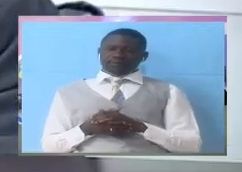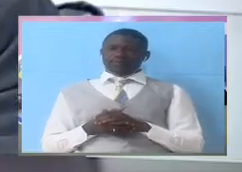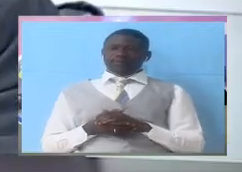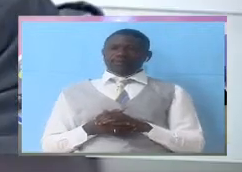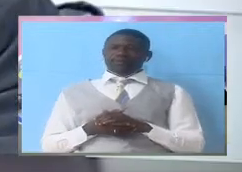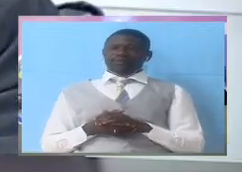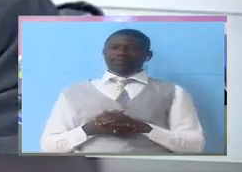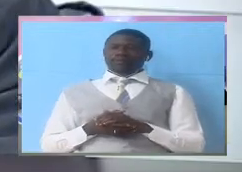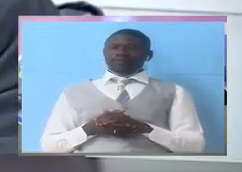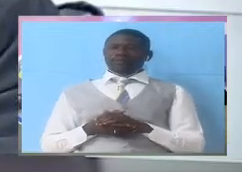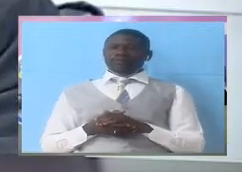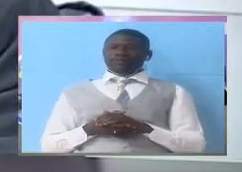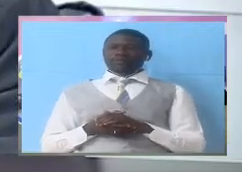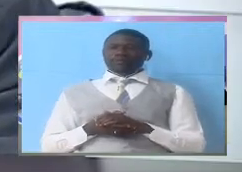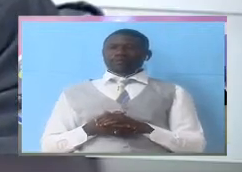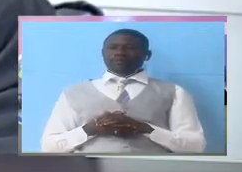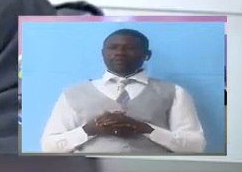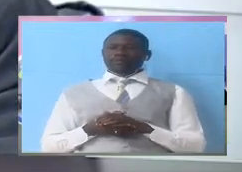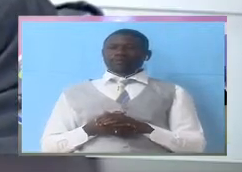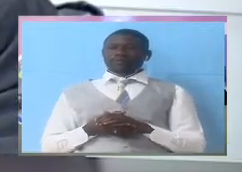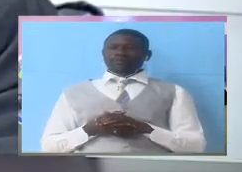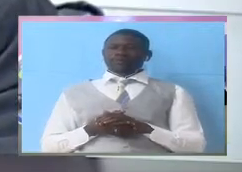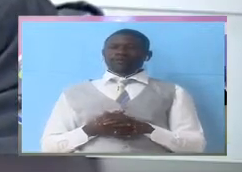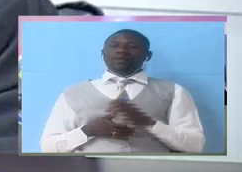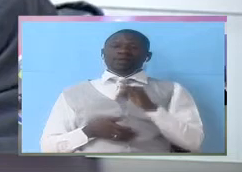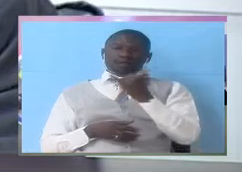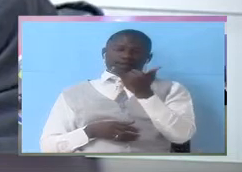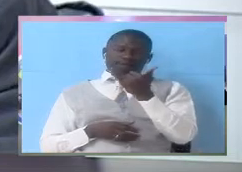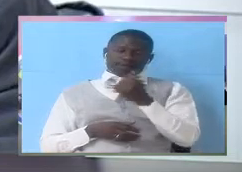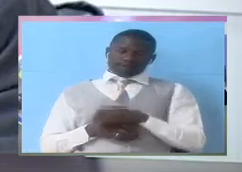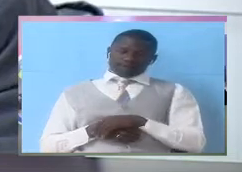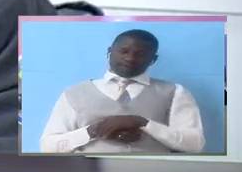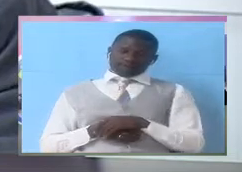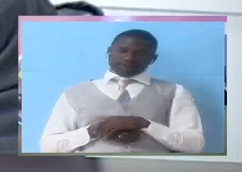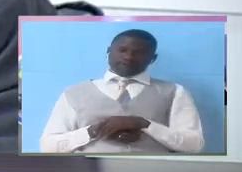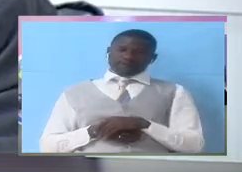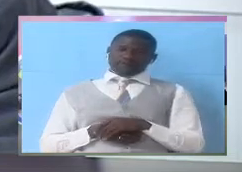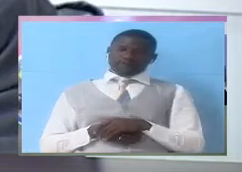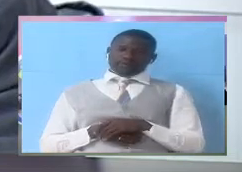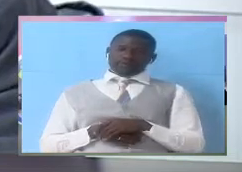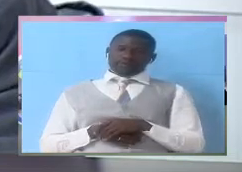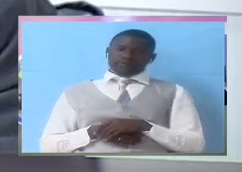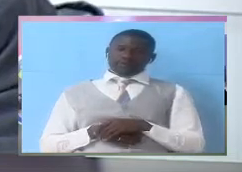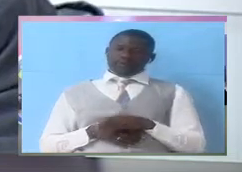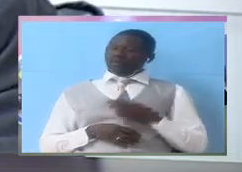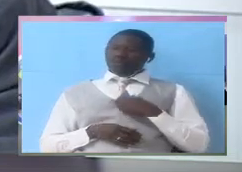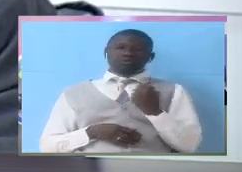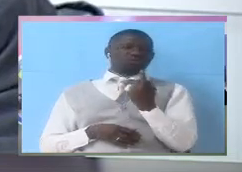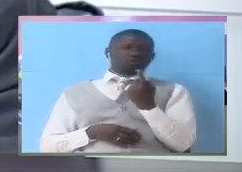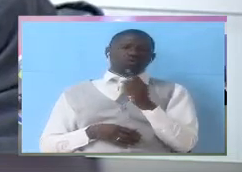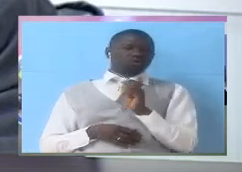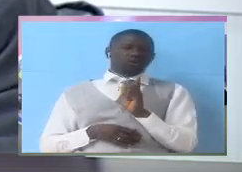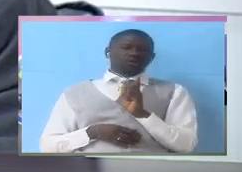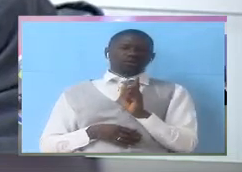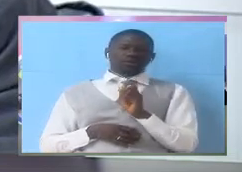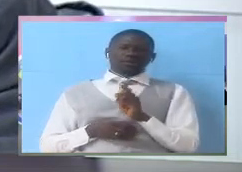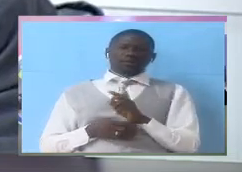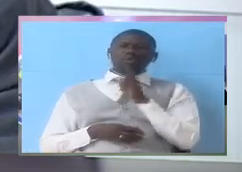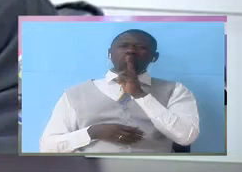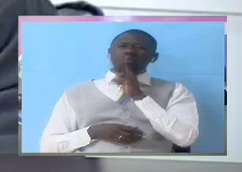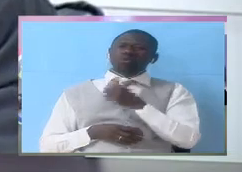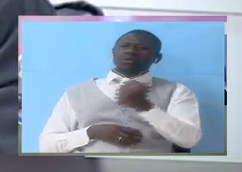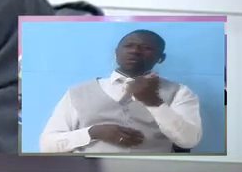ci president bi. Yes. Wow. And he was not the only one. Et duton mom rek dé. And who